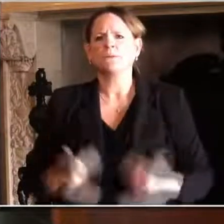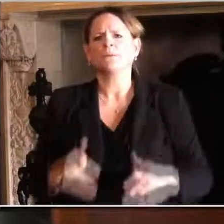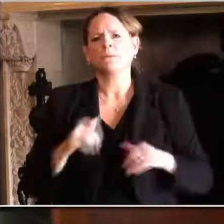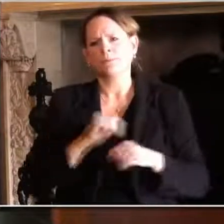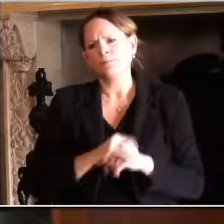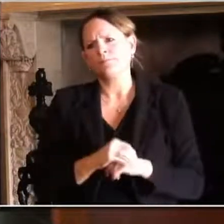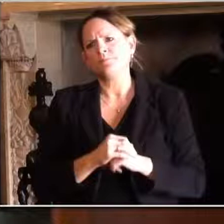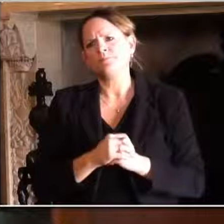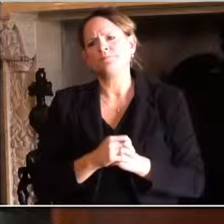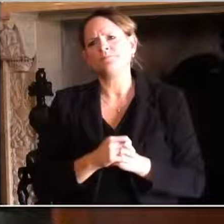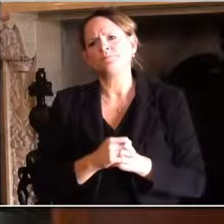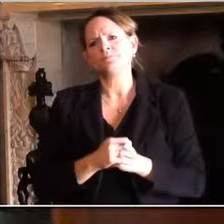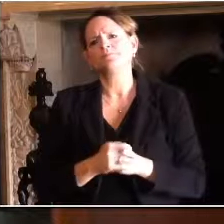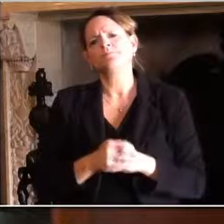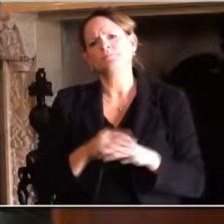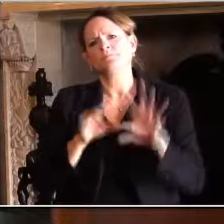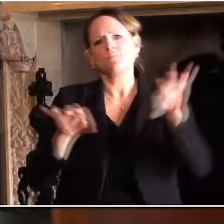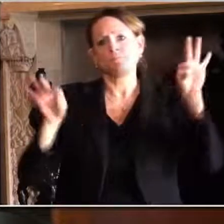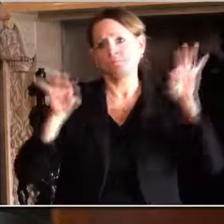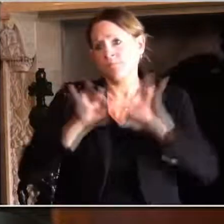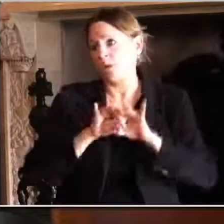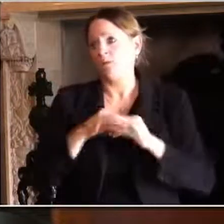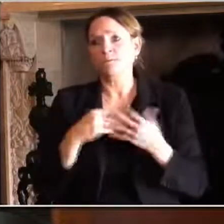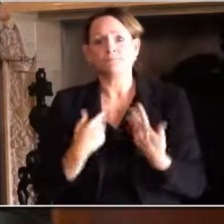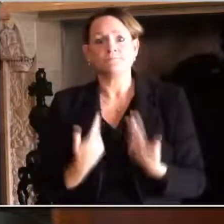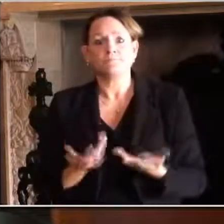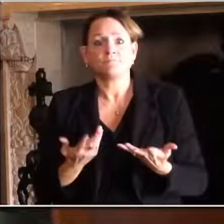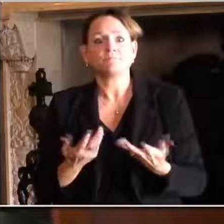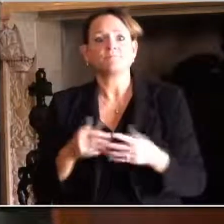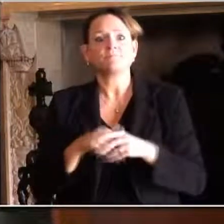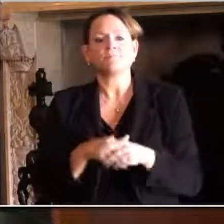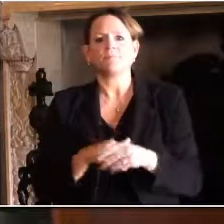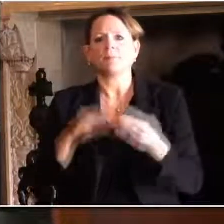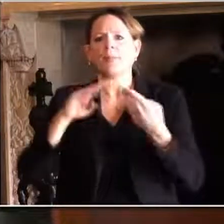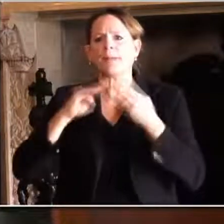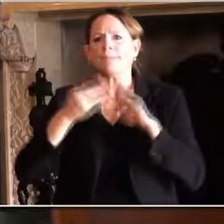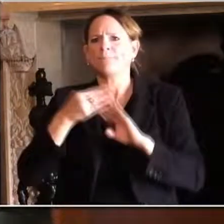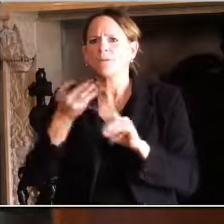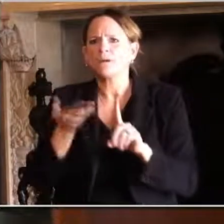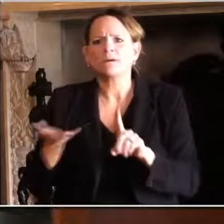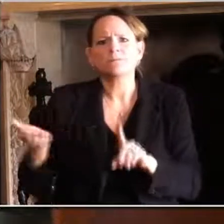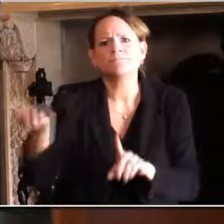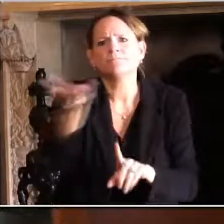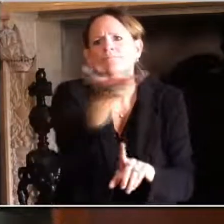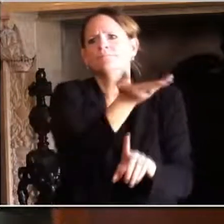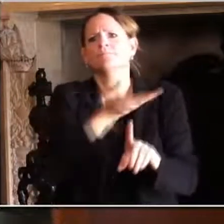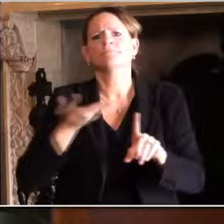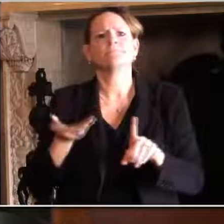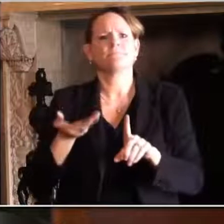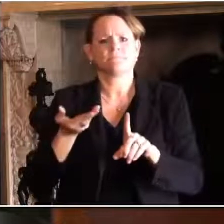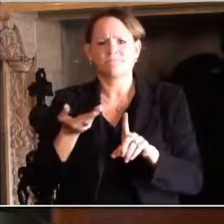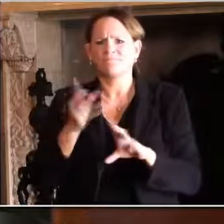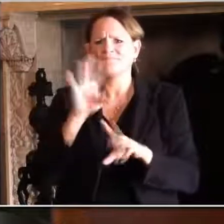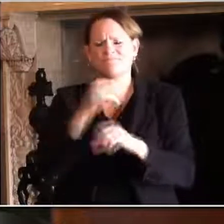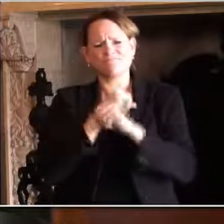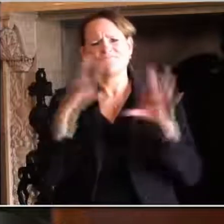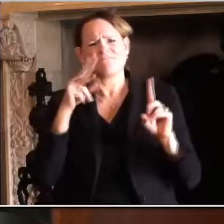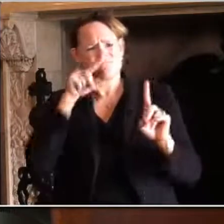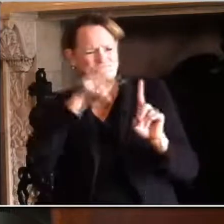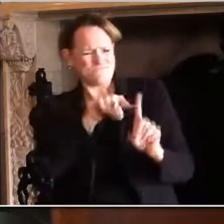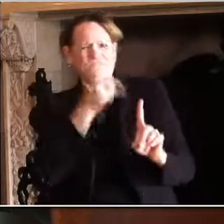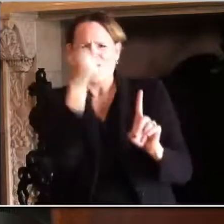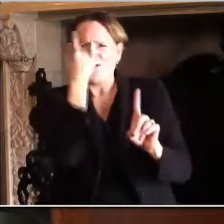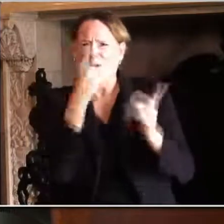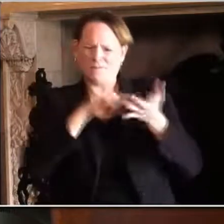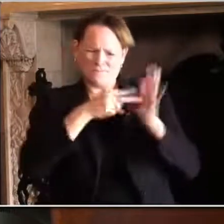It's important to understand the community spread is and how the science translates on a personal level. So what do we